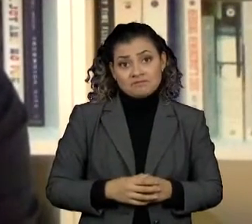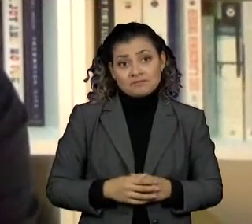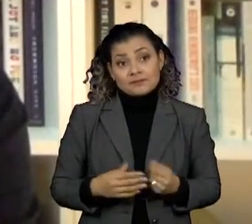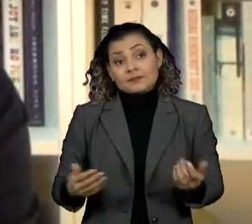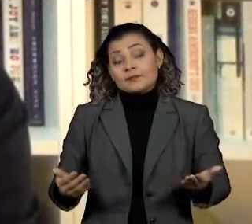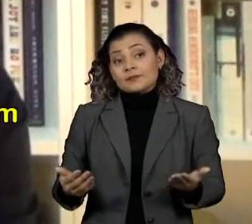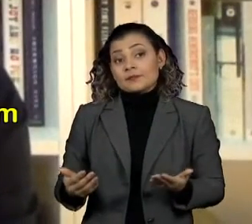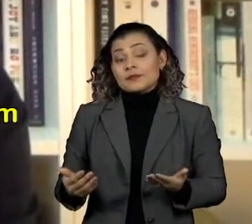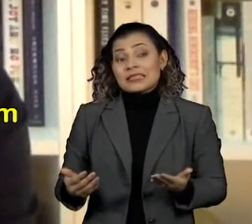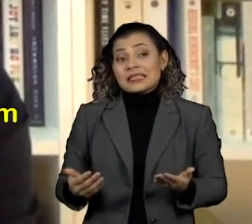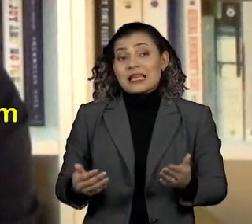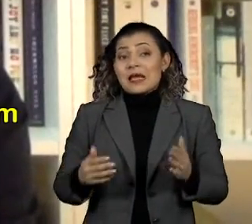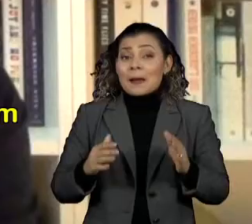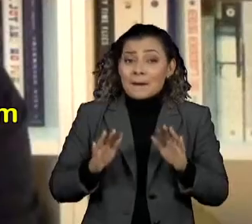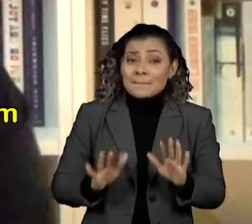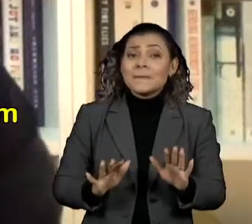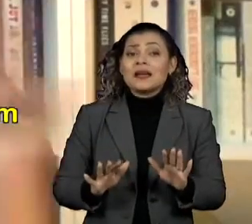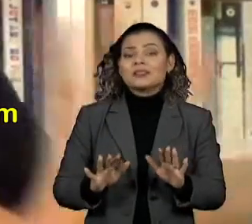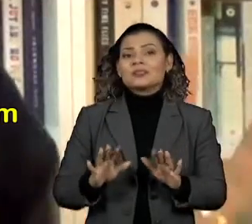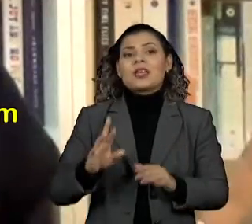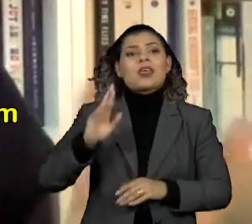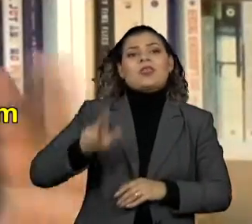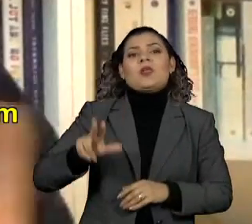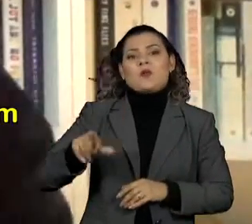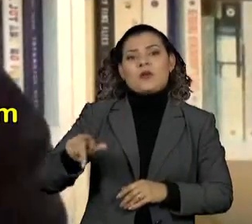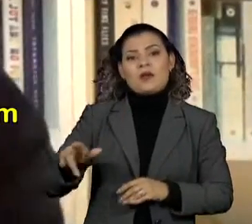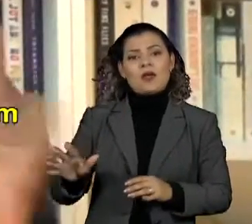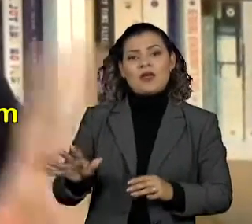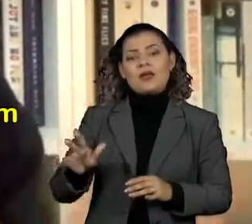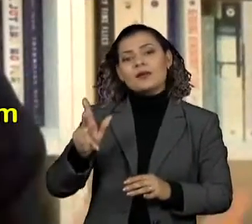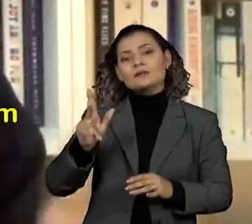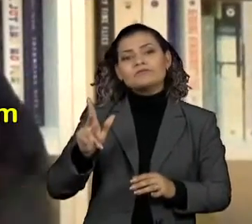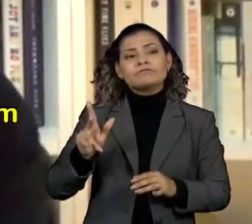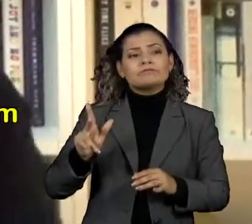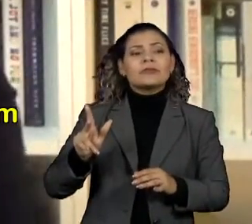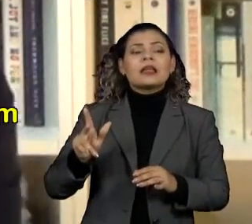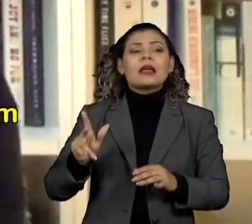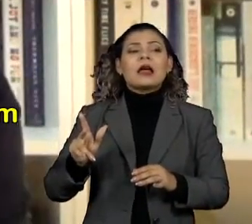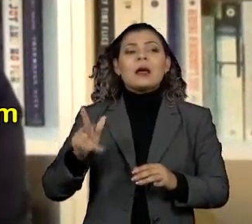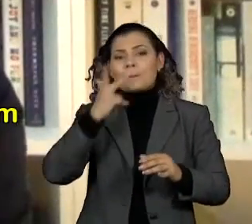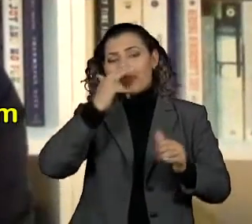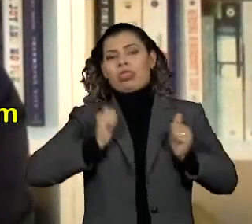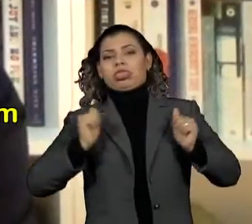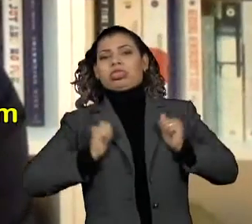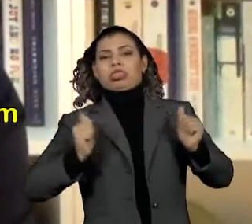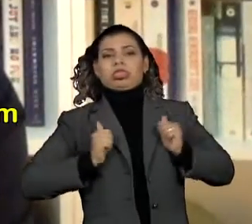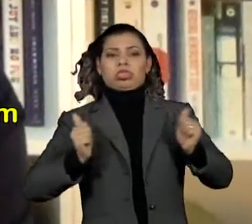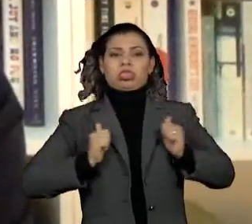task force and not a patchwork or a diffuse system which doesn't work.